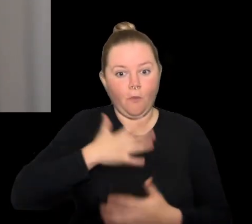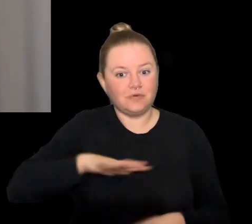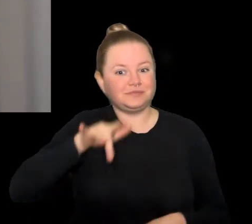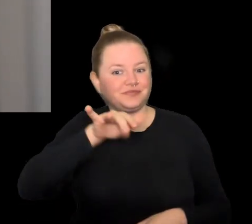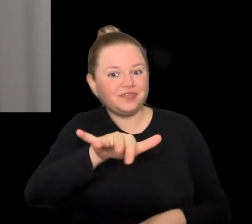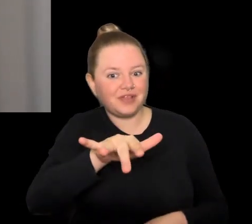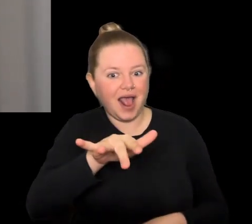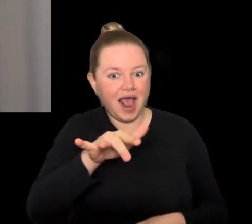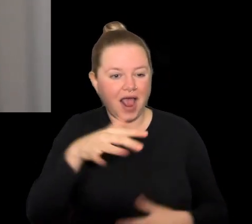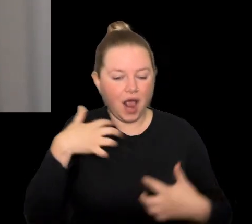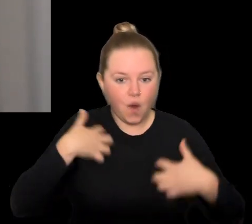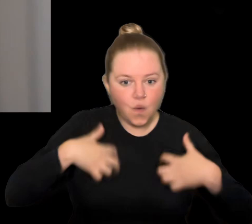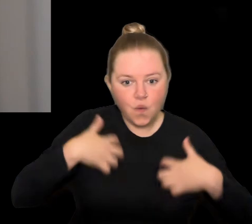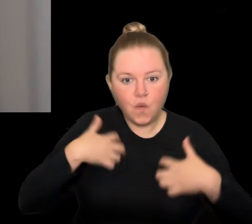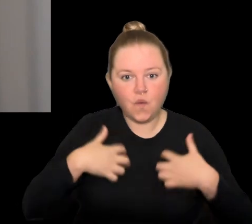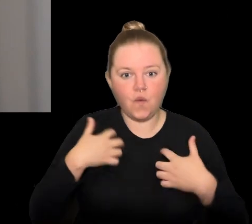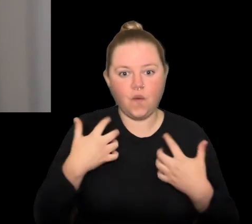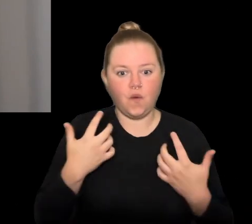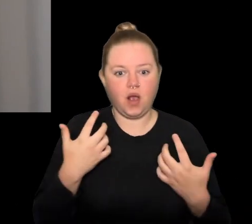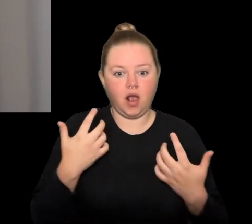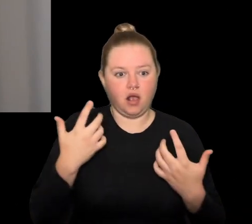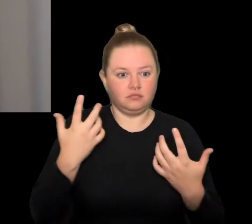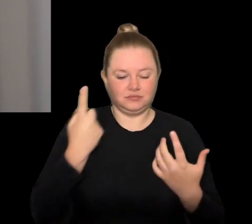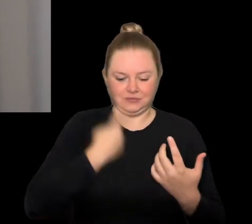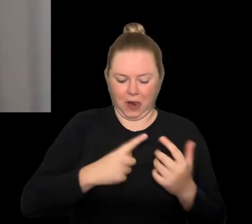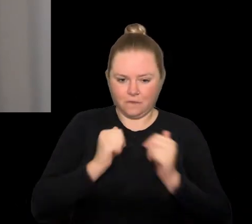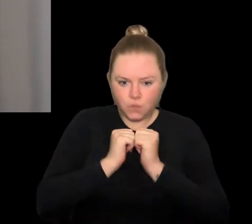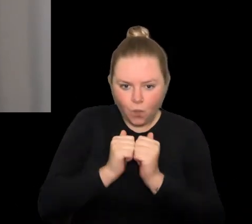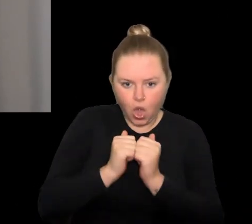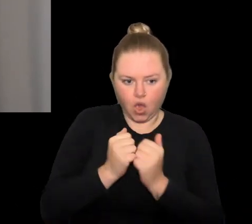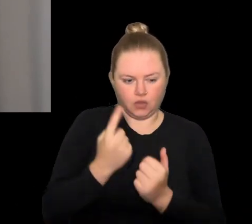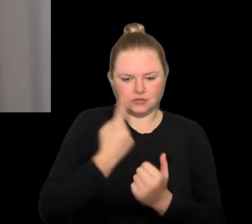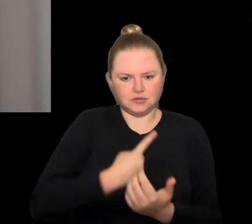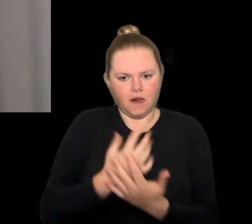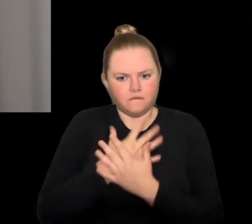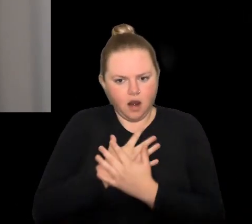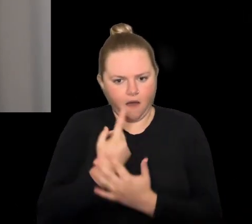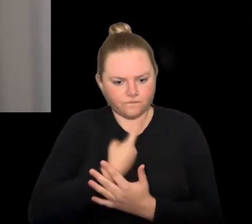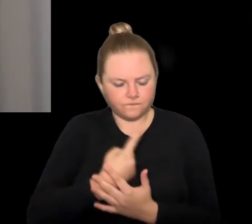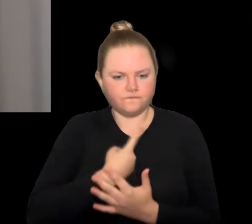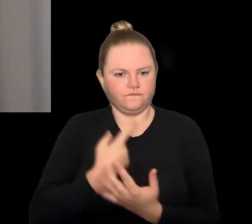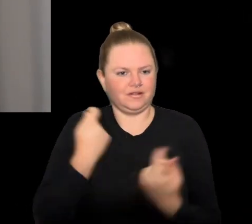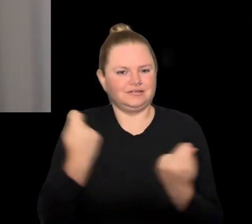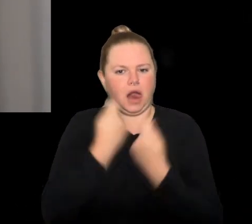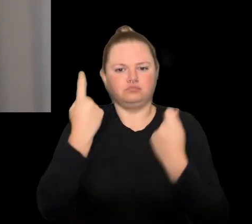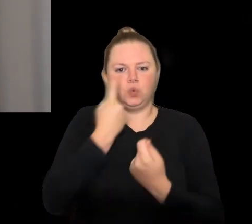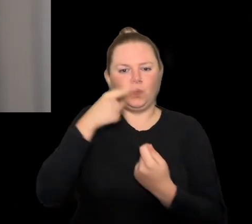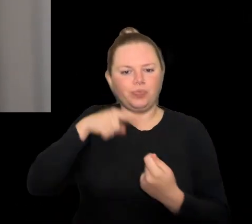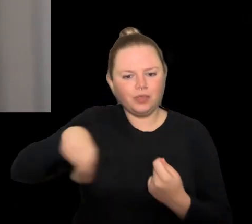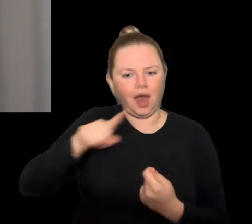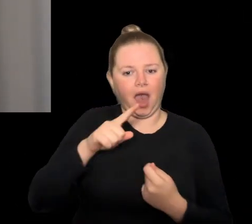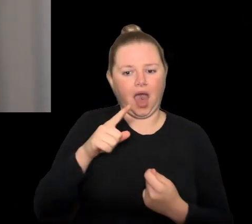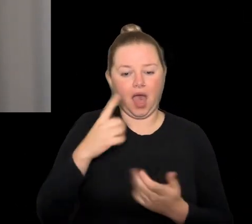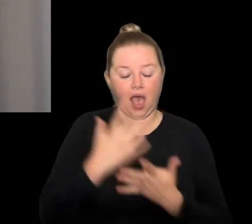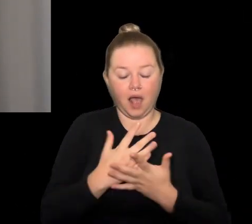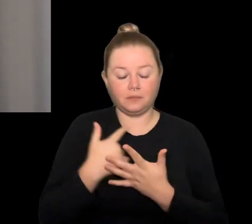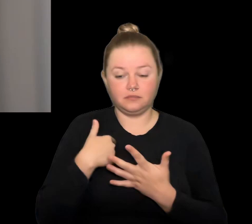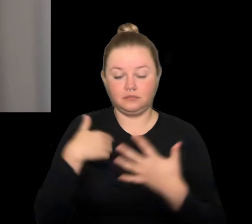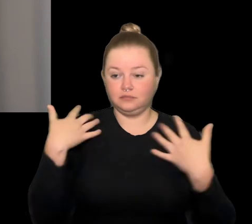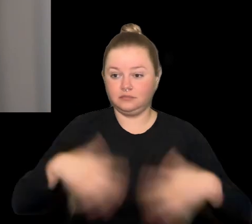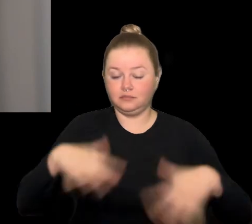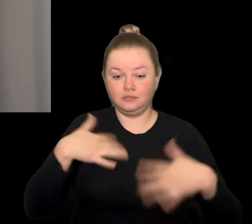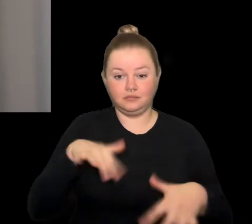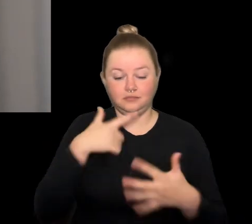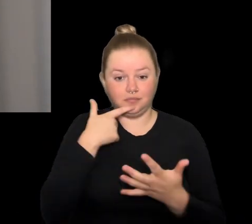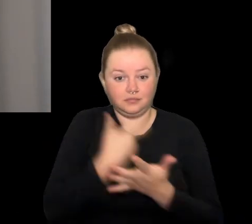be there and that self-worth and that self-love and to celebrate who they are, I